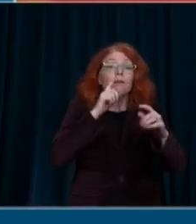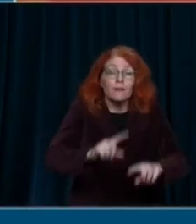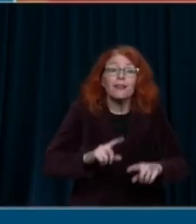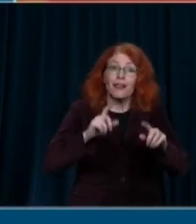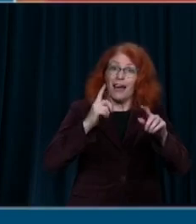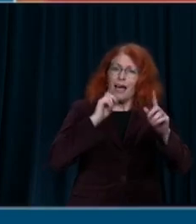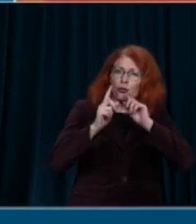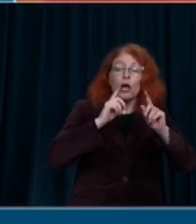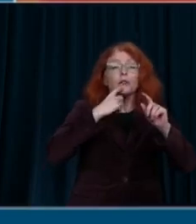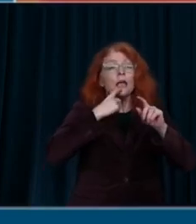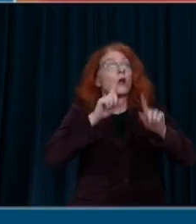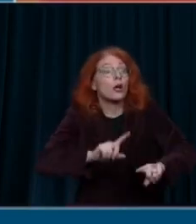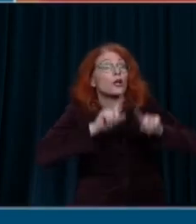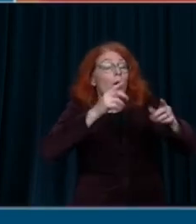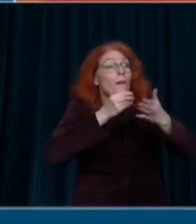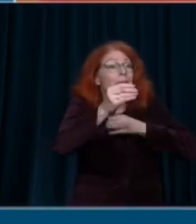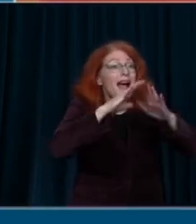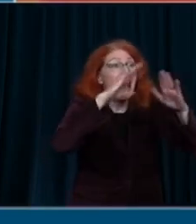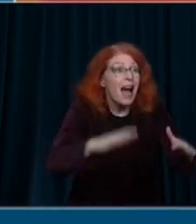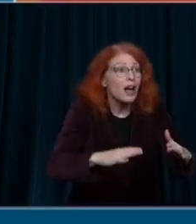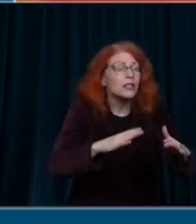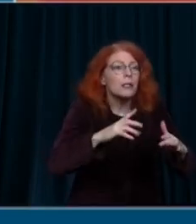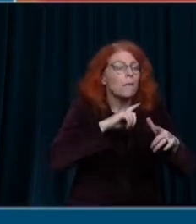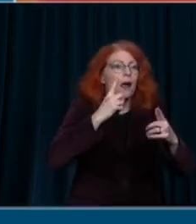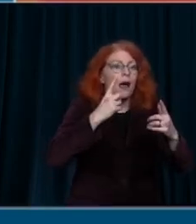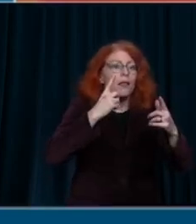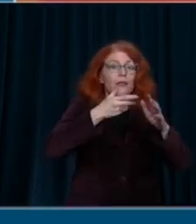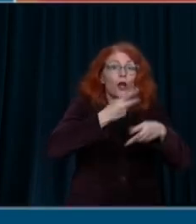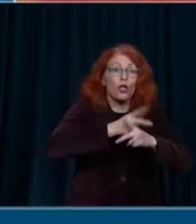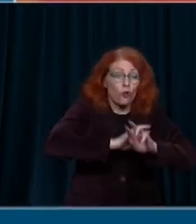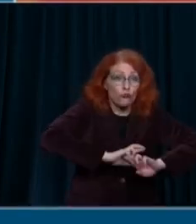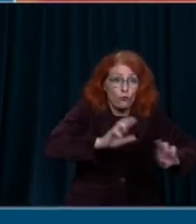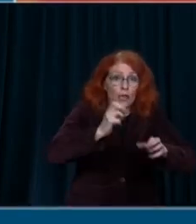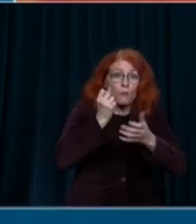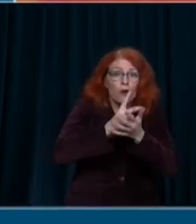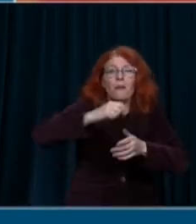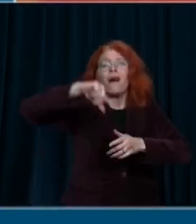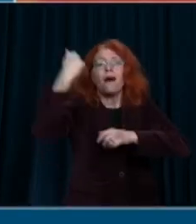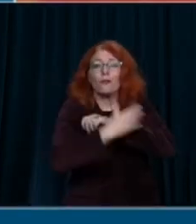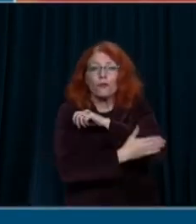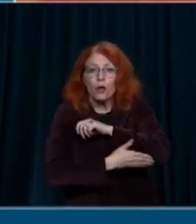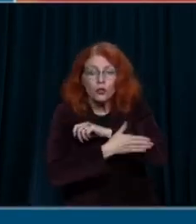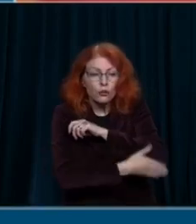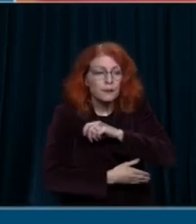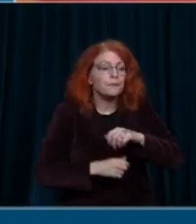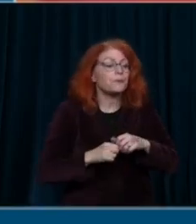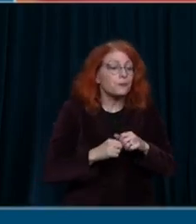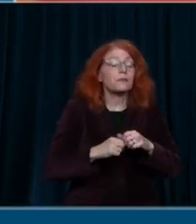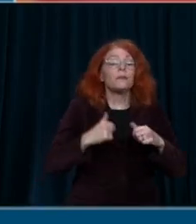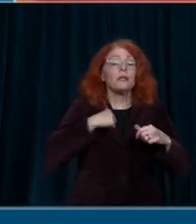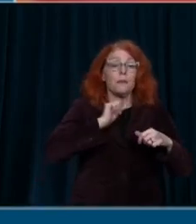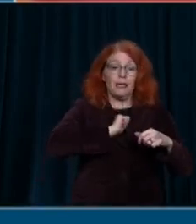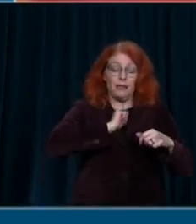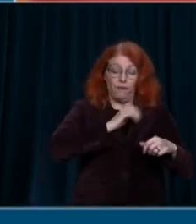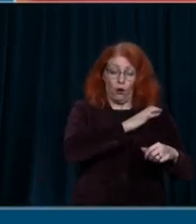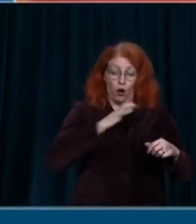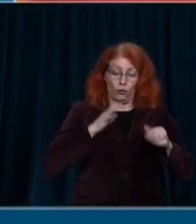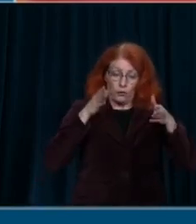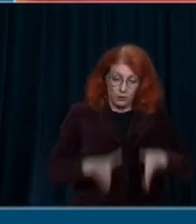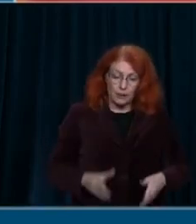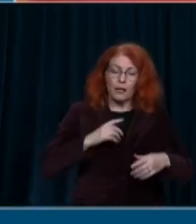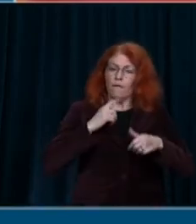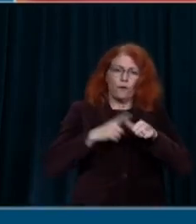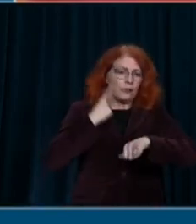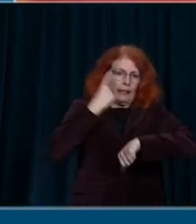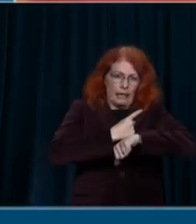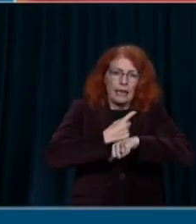house and then they see that taken out from under them as their loan gets approved by a foreign entity. I can, as a congressman, on day one, say